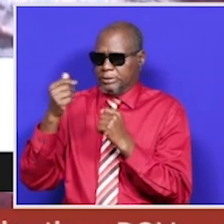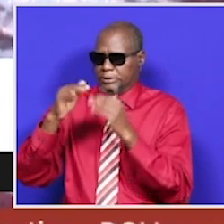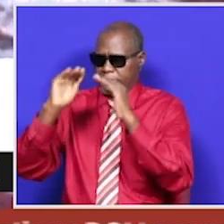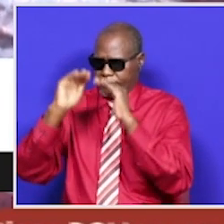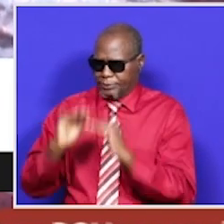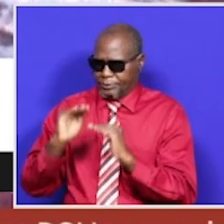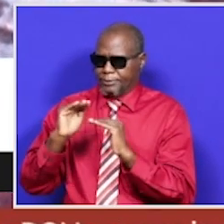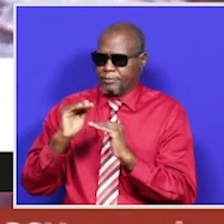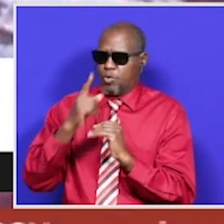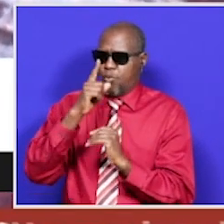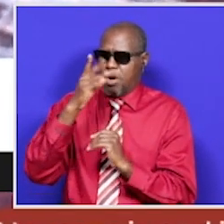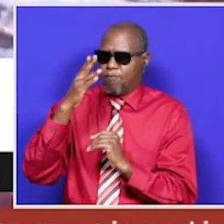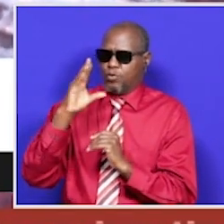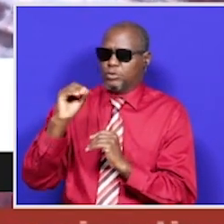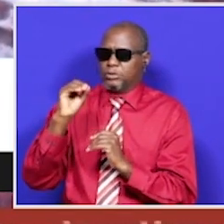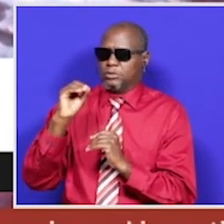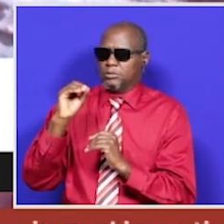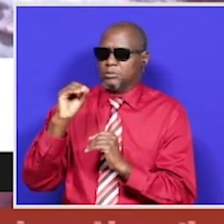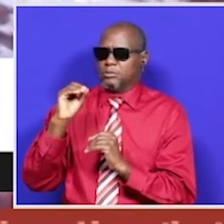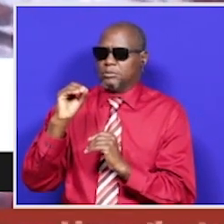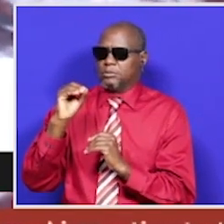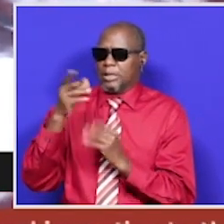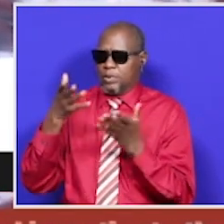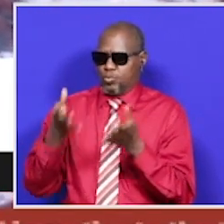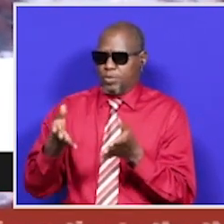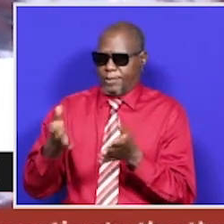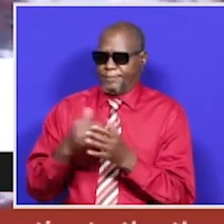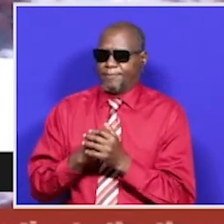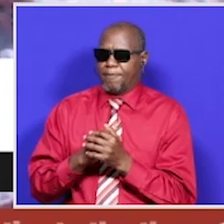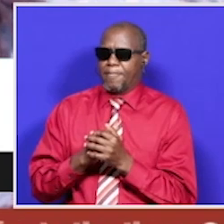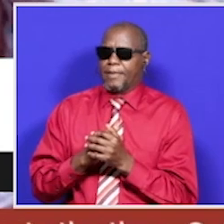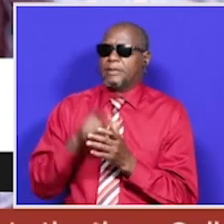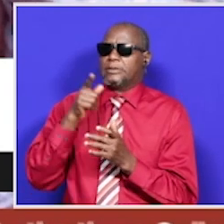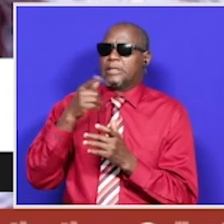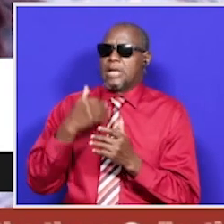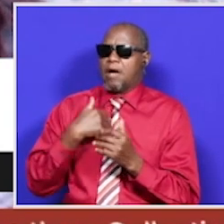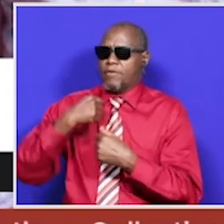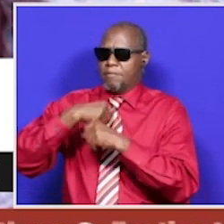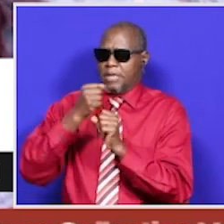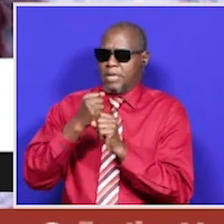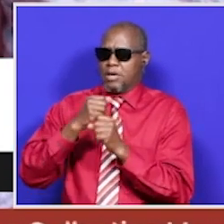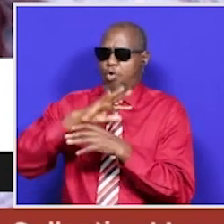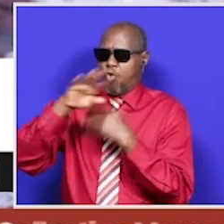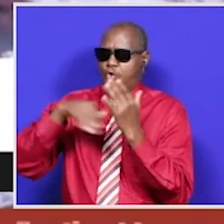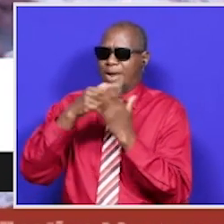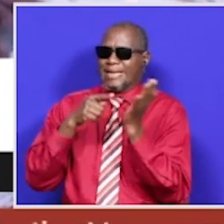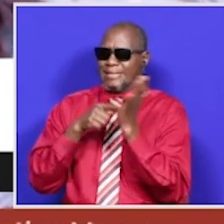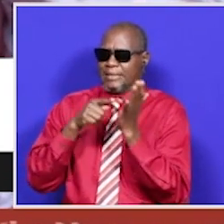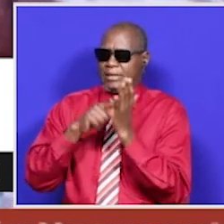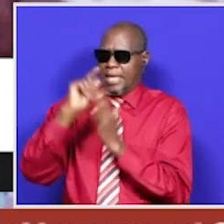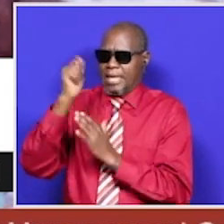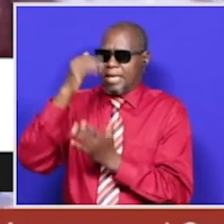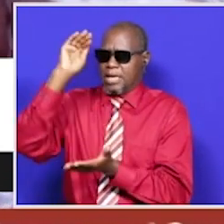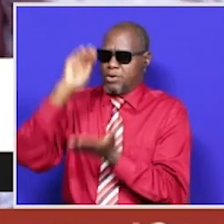142 shillings at the moment. In turn, this has reduced our overall debt by Kenya